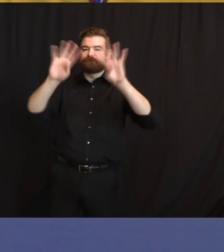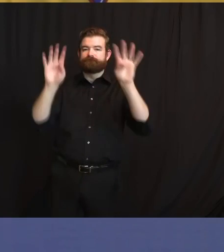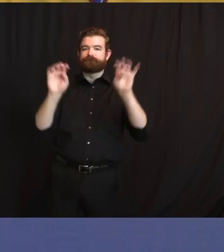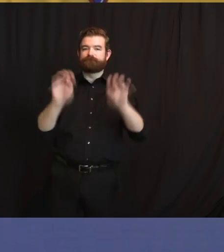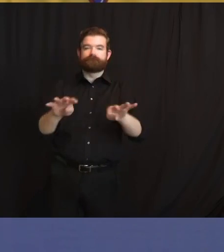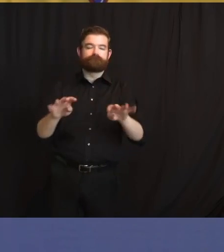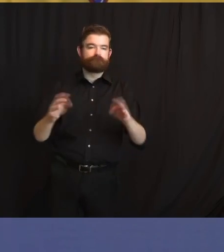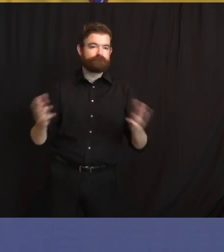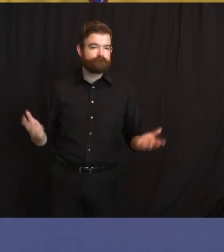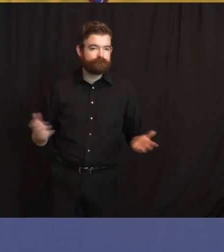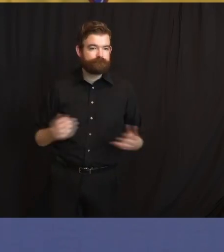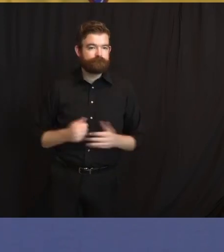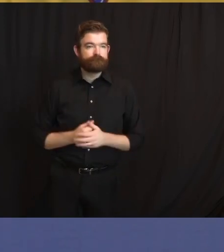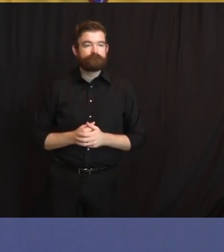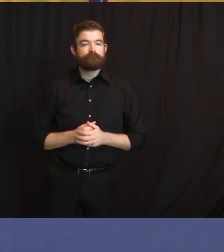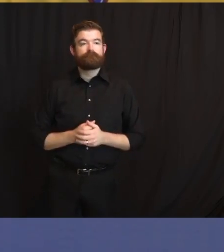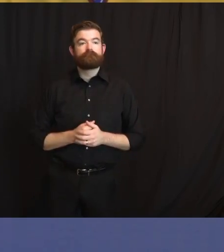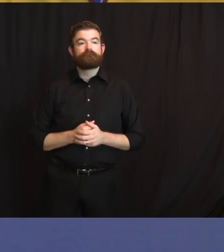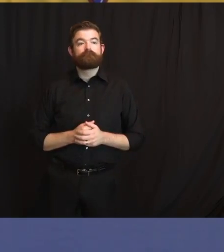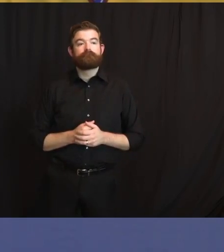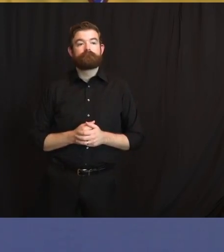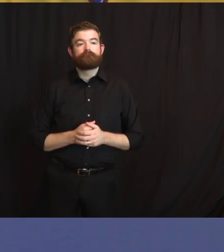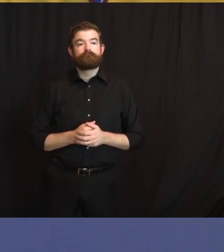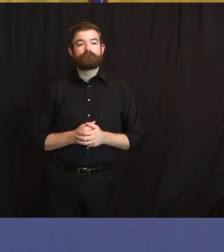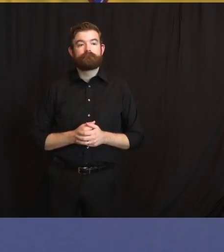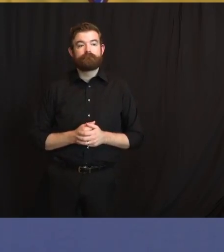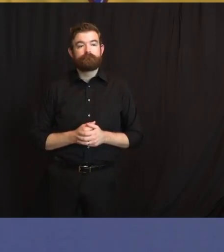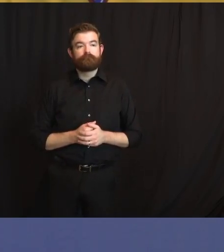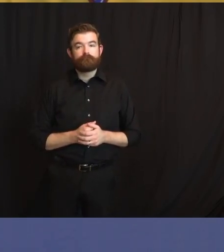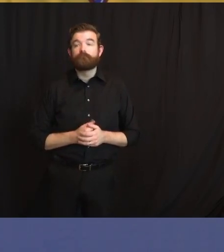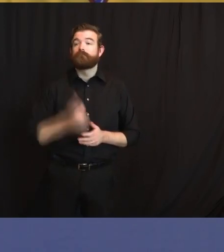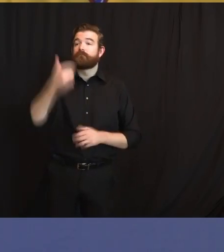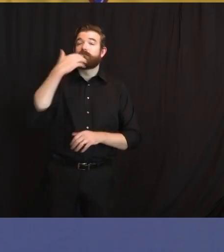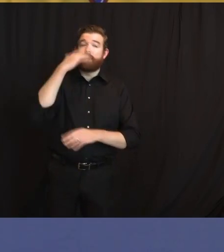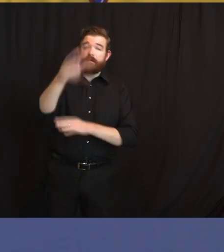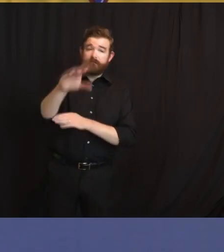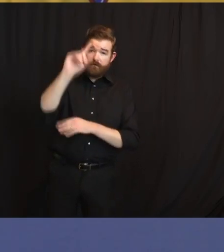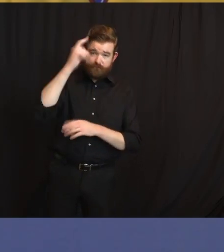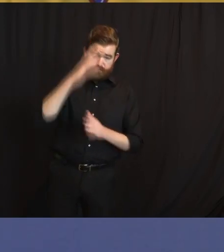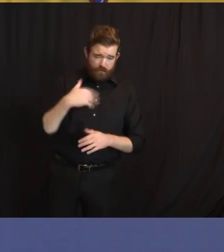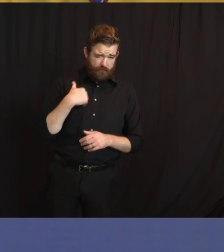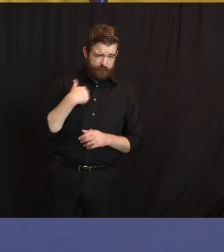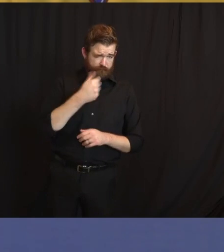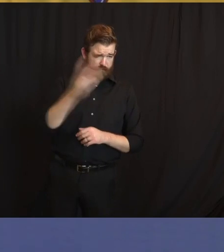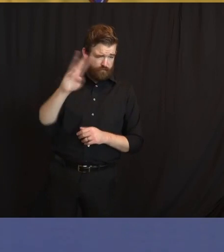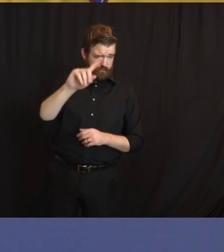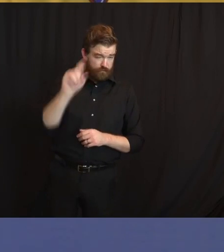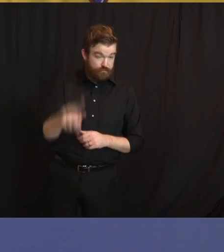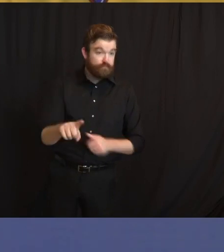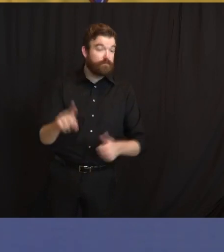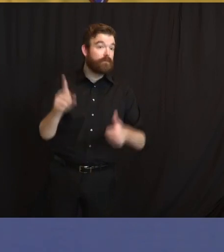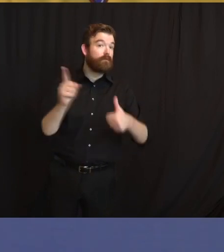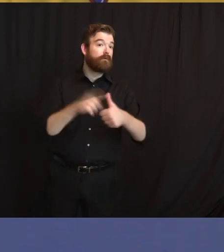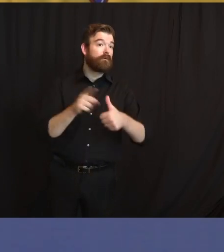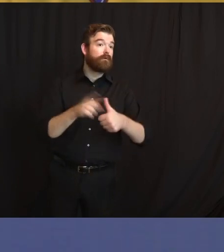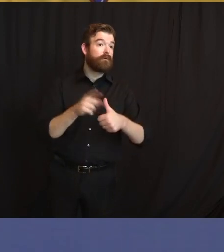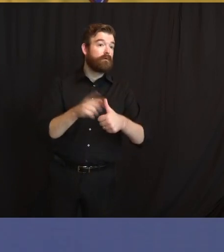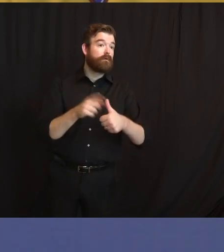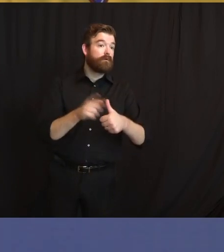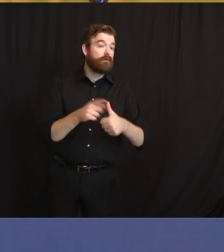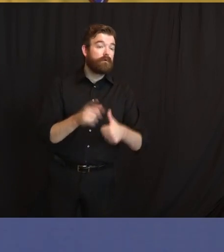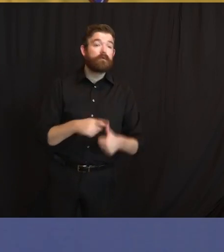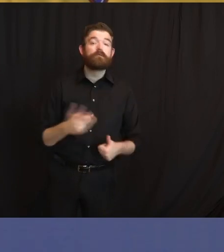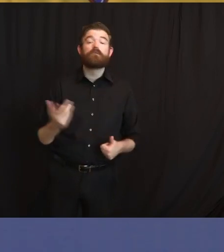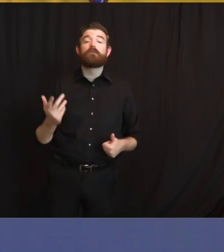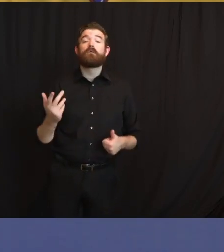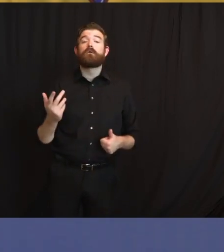afternoon. Good afternoon, Governor. So I have a couple of questions. First off, I thought that you'd like to know that your ballot has